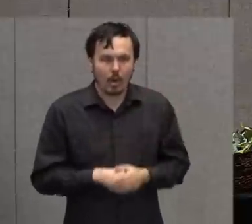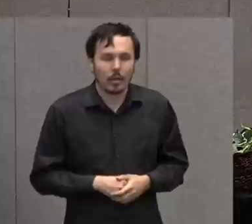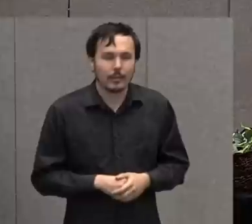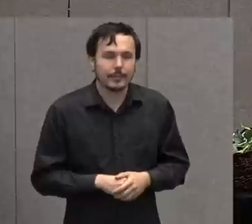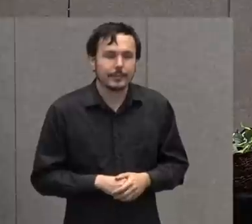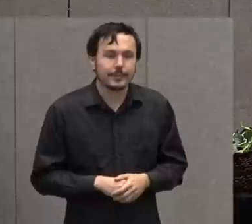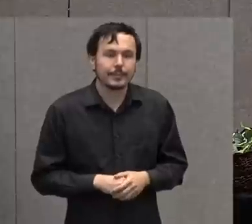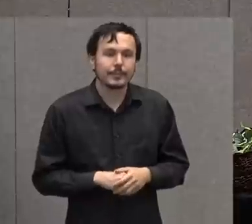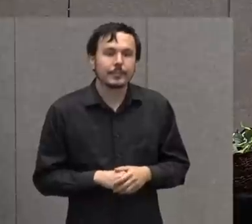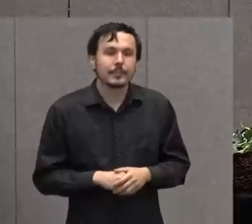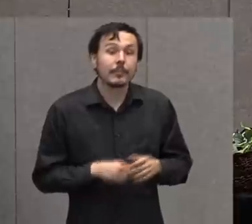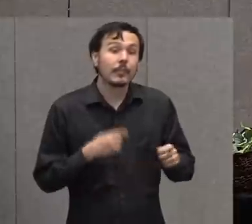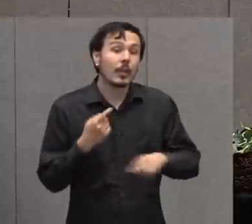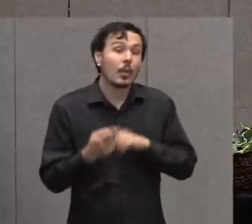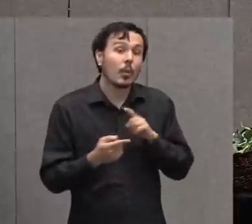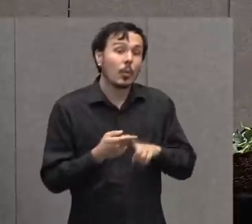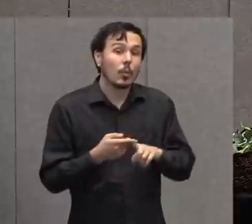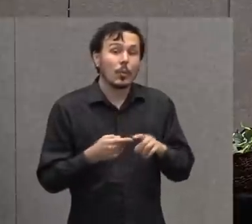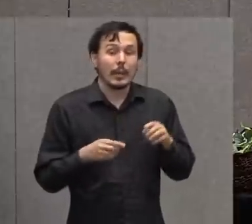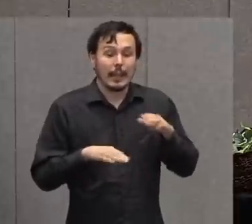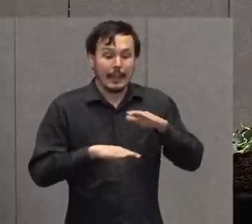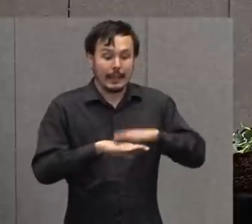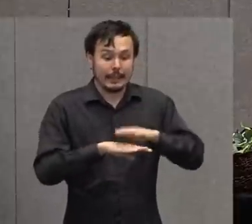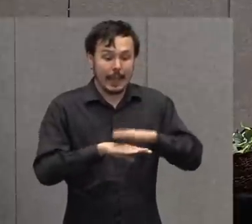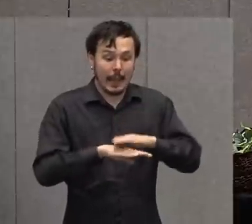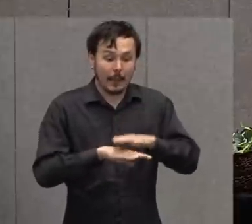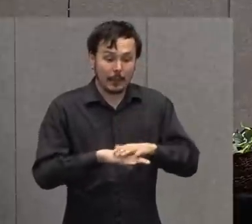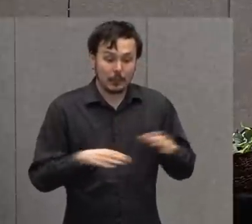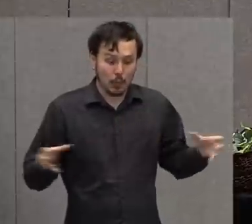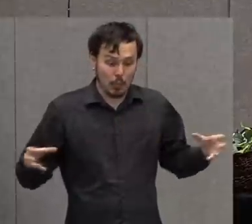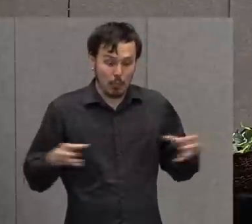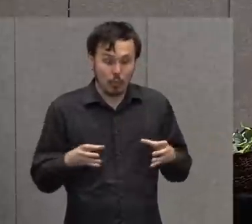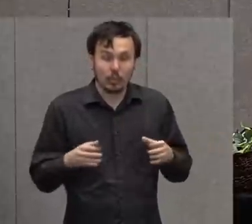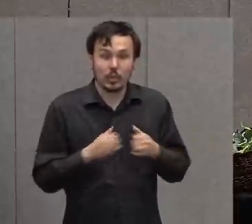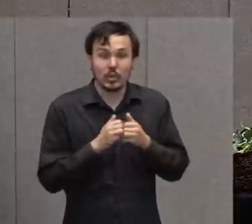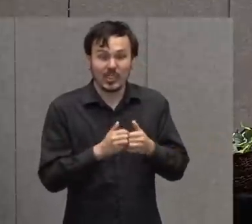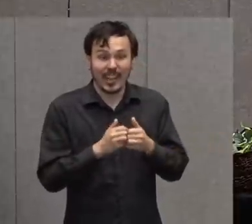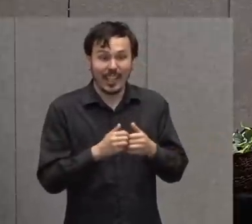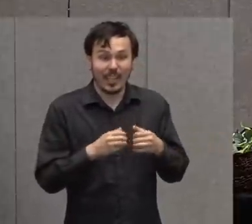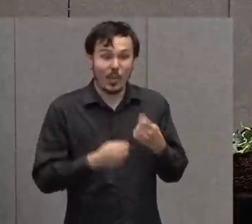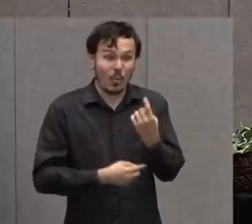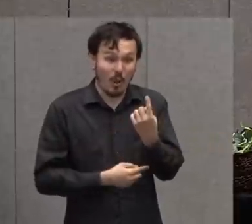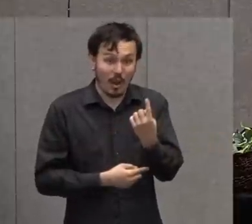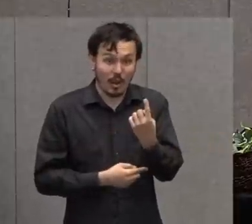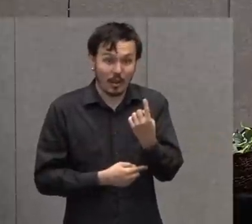So when they pushed all of the tables together in one of the examples,